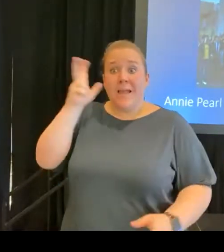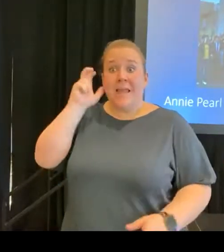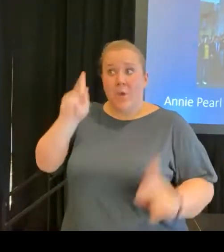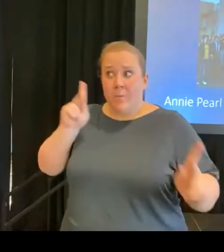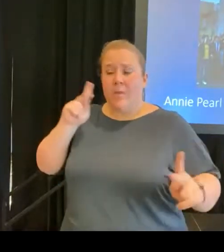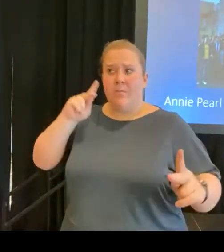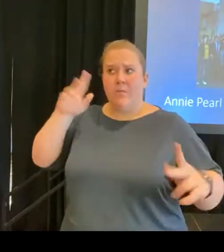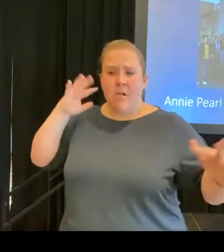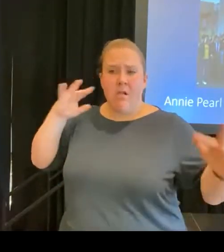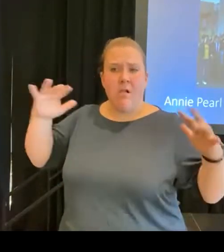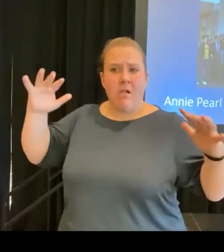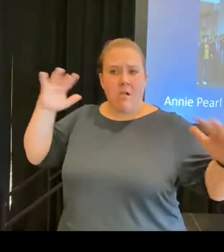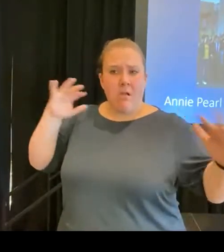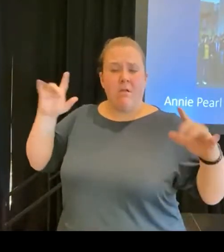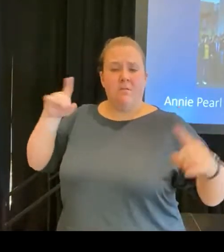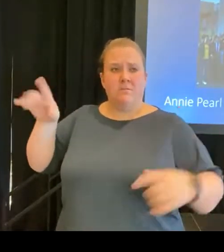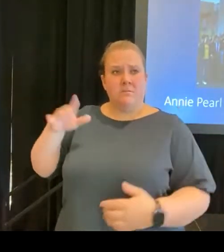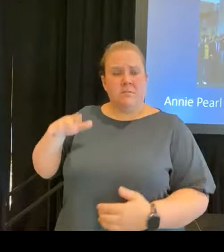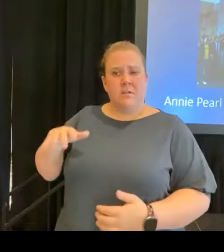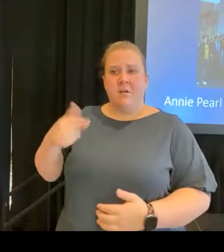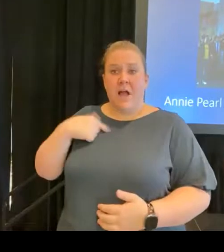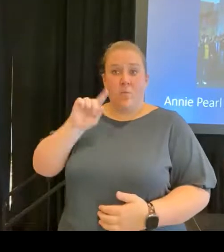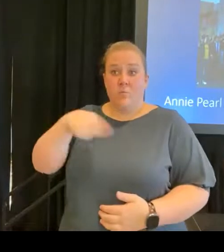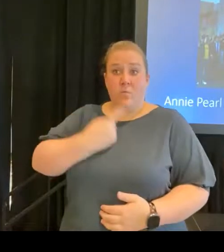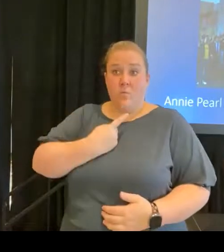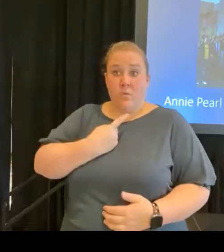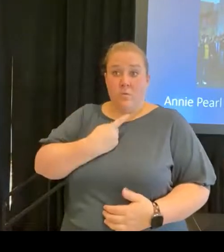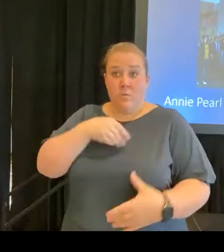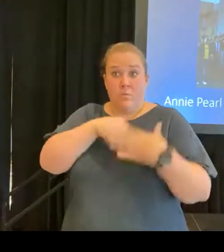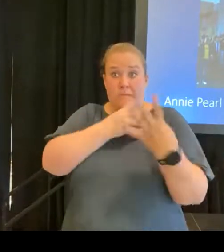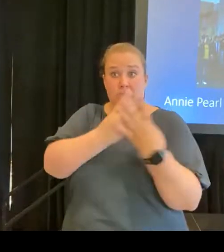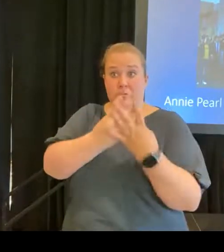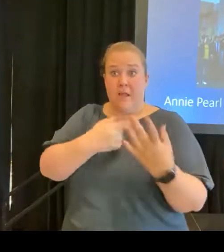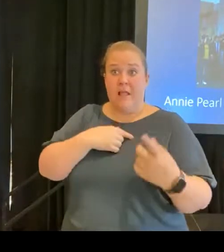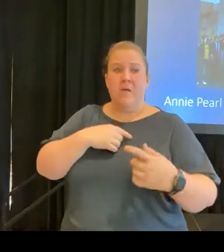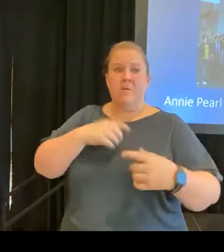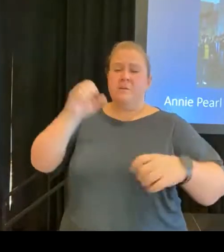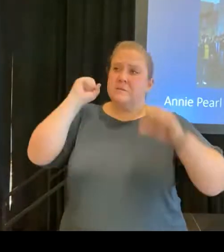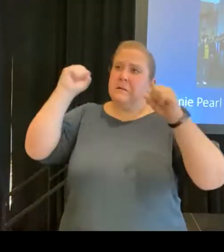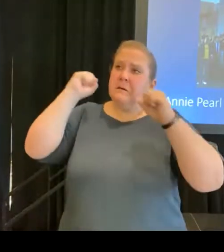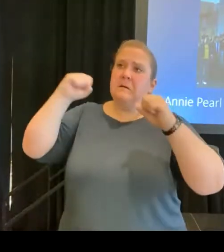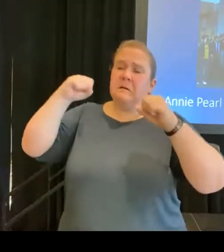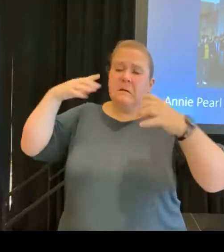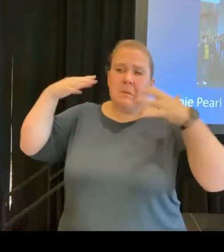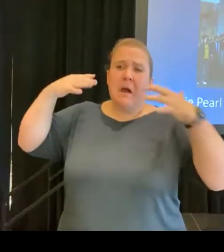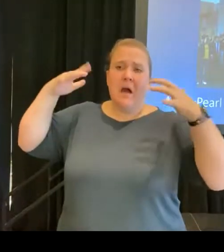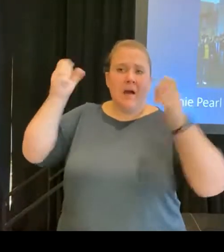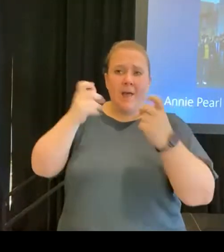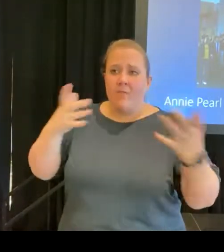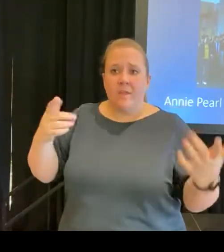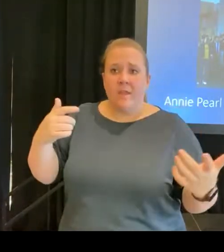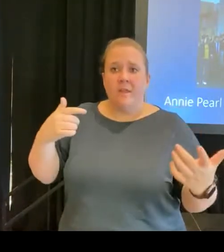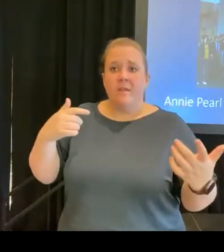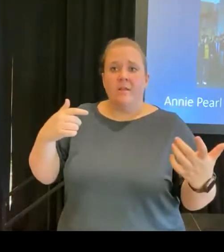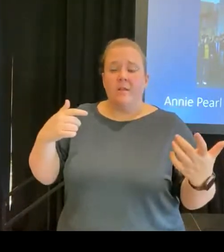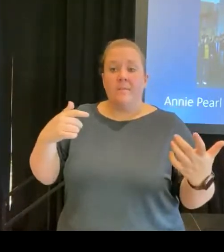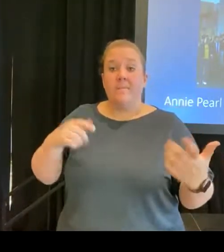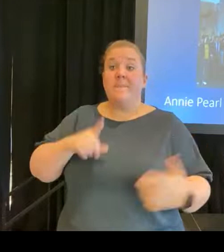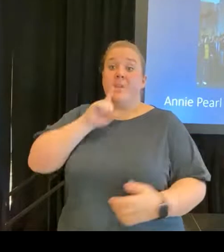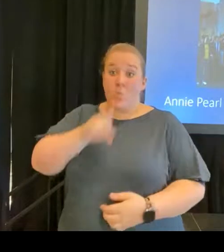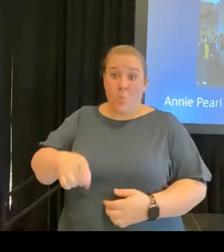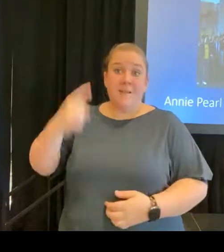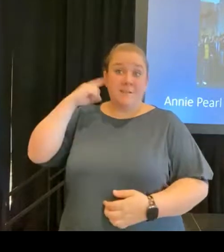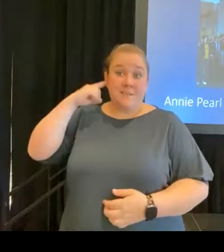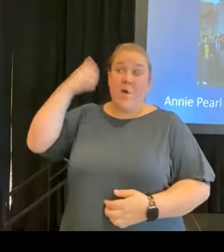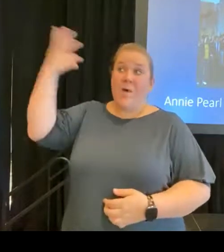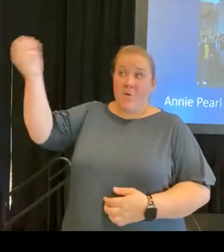this noise and stuff. And I was the only one in the jail. I was making noise, much noise as I could. And that's, the real noise